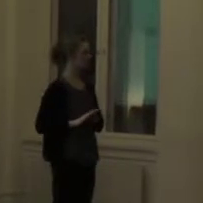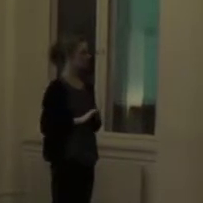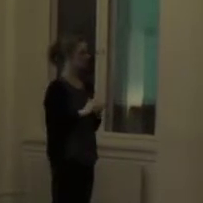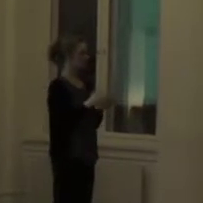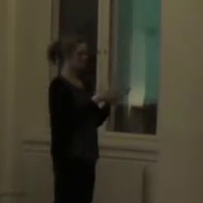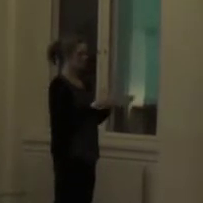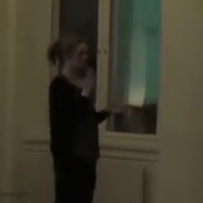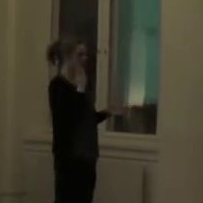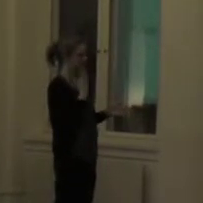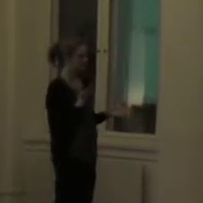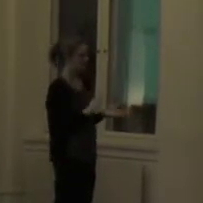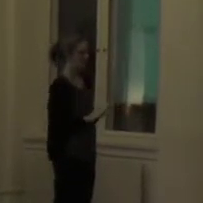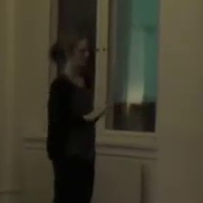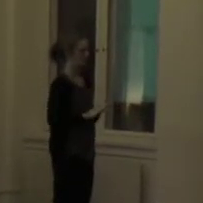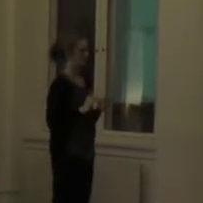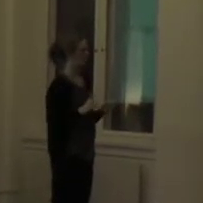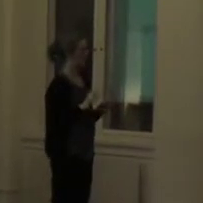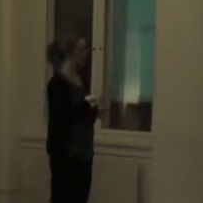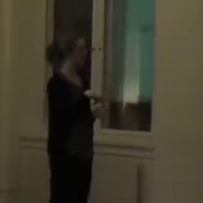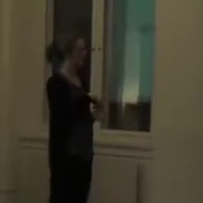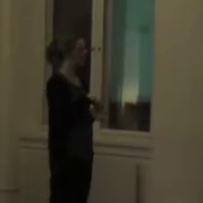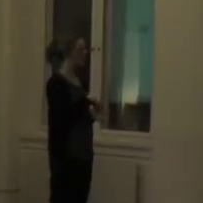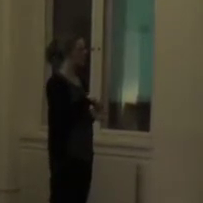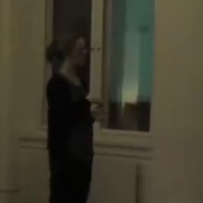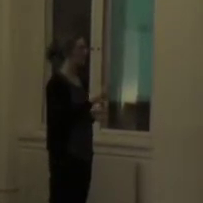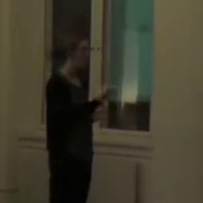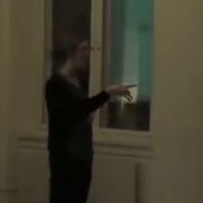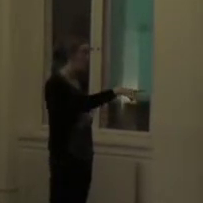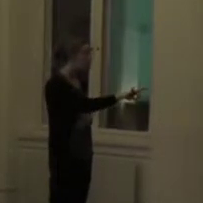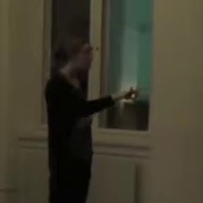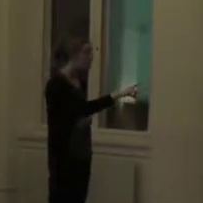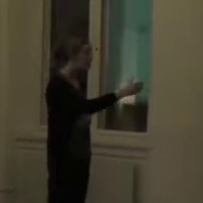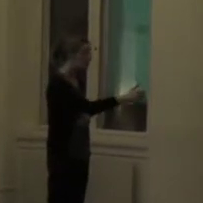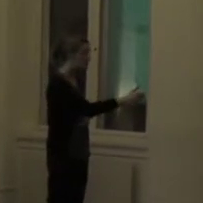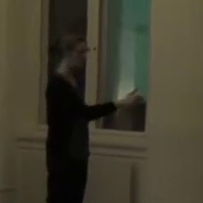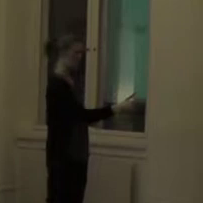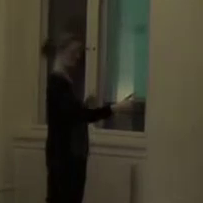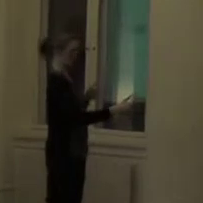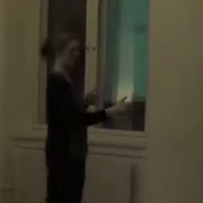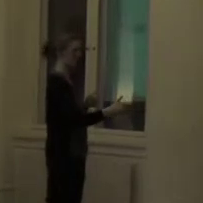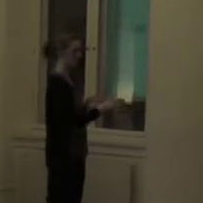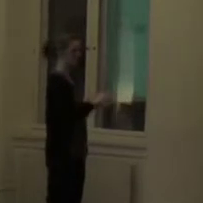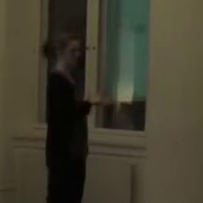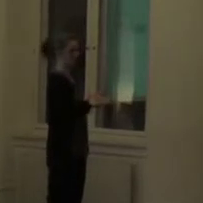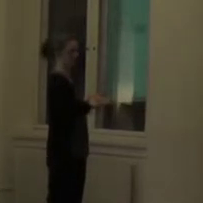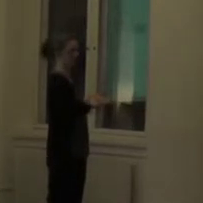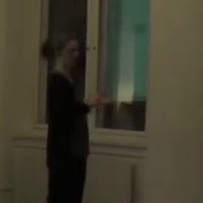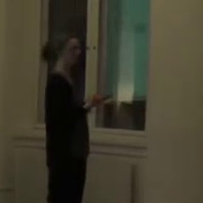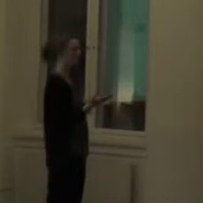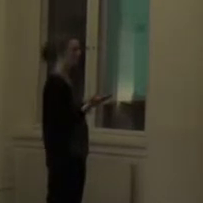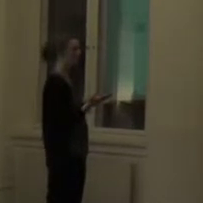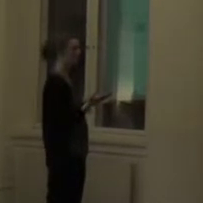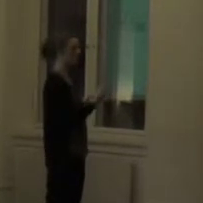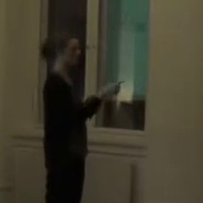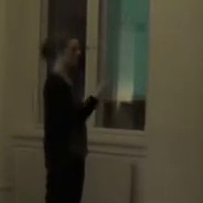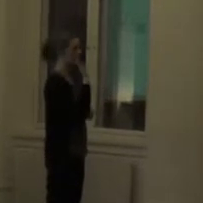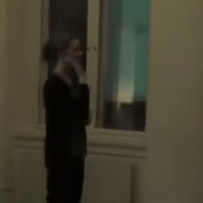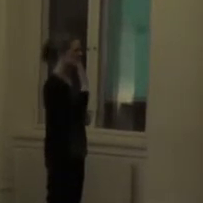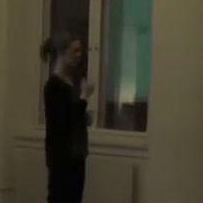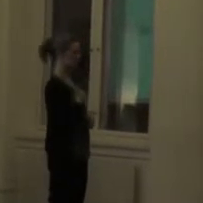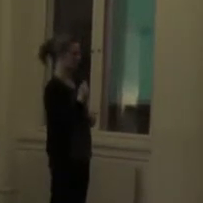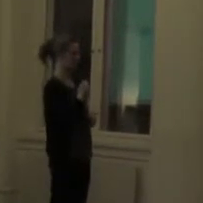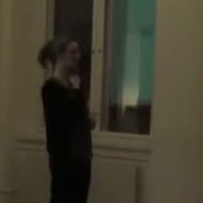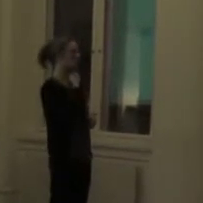housing? And 2018 is the first interview where they will hear the story. That's when they